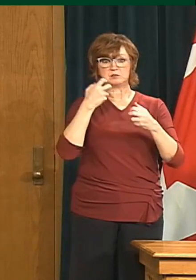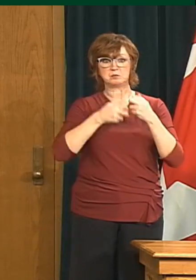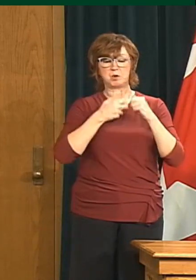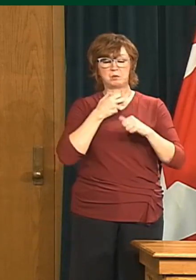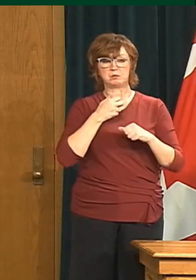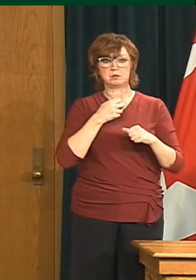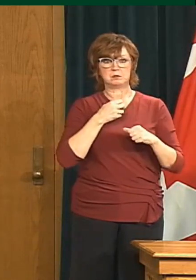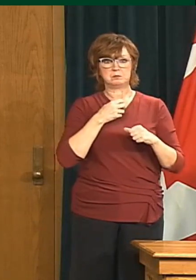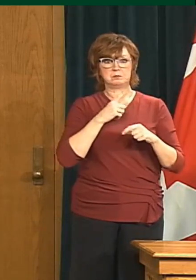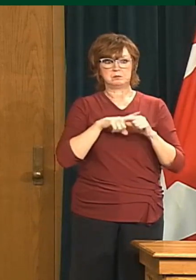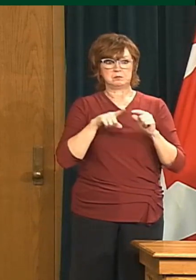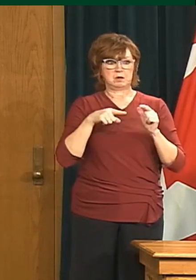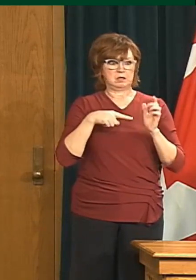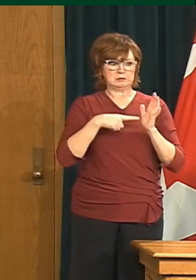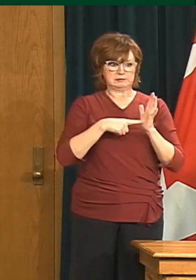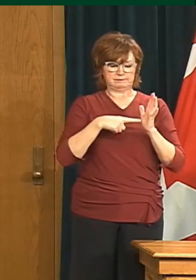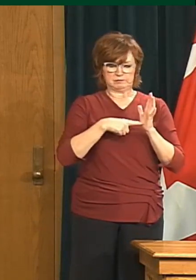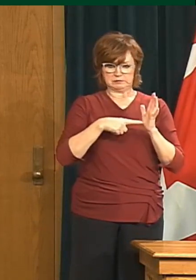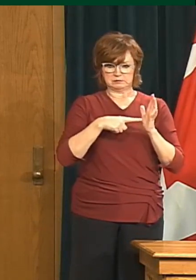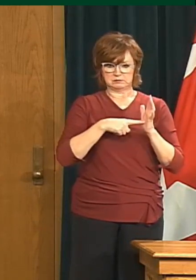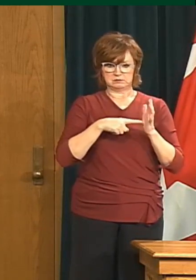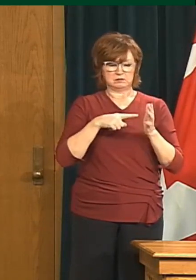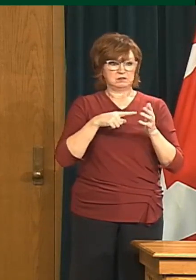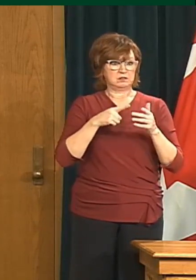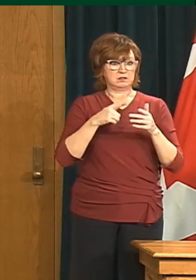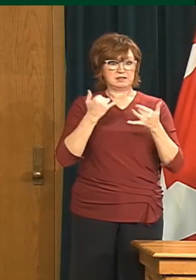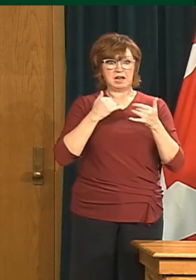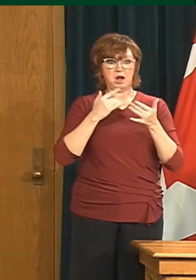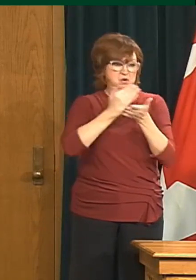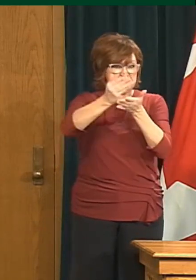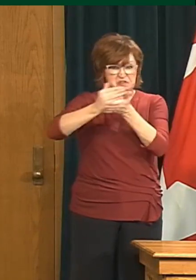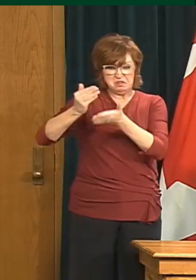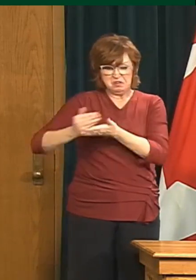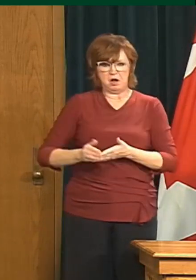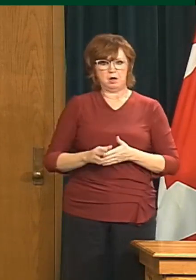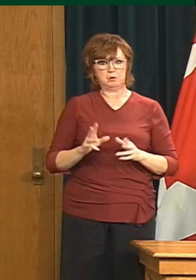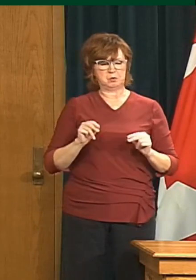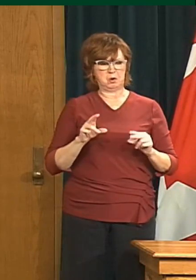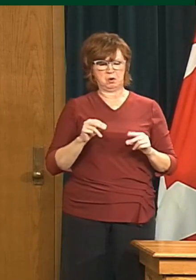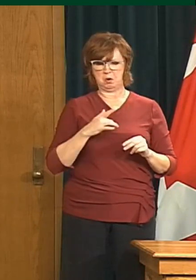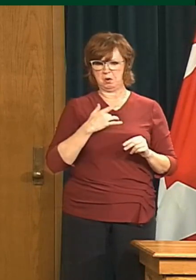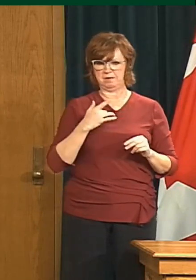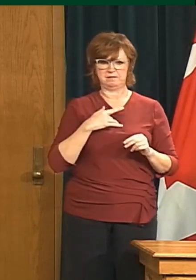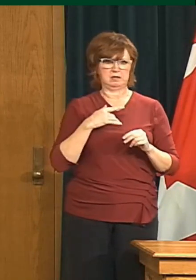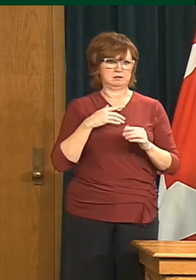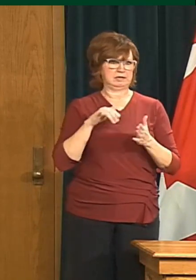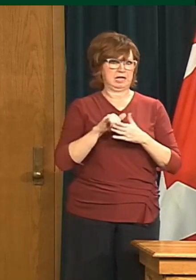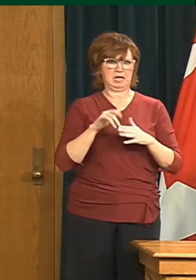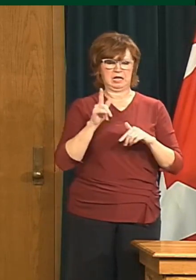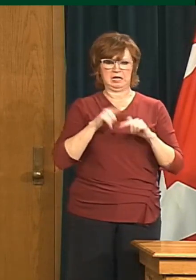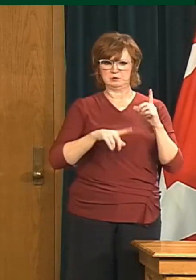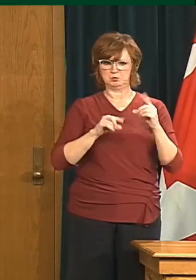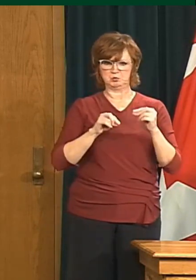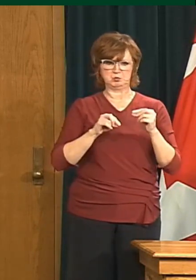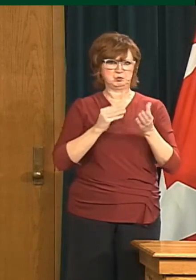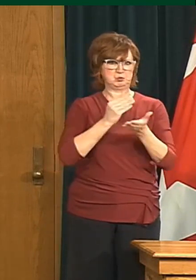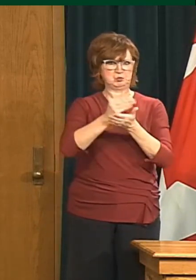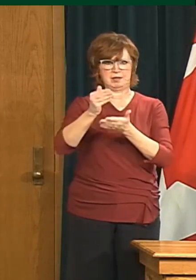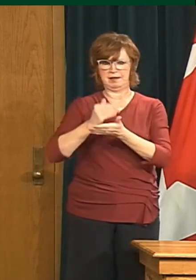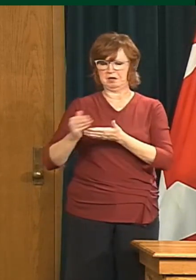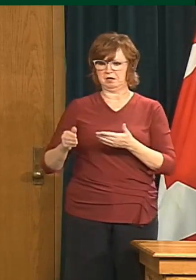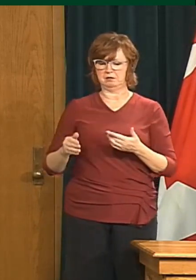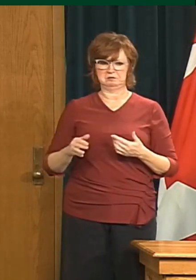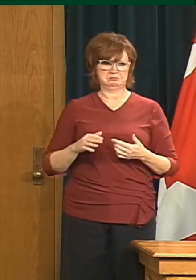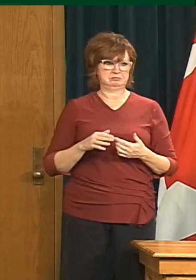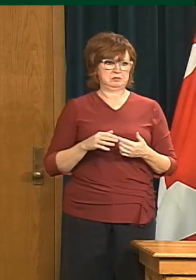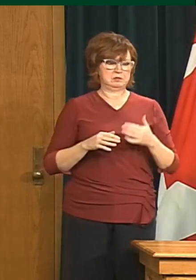couple of years to then get back to that balance that we need. Follow up, Murray? Yeah, if it's going to take a couple of years,